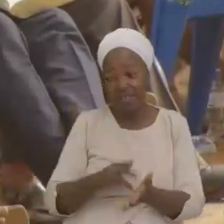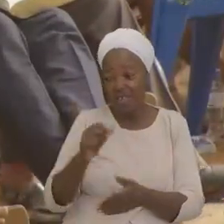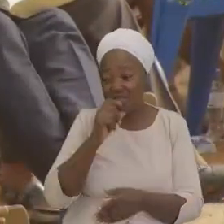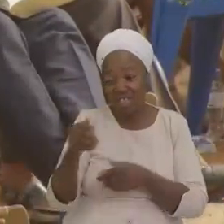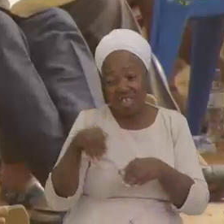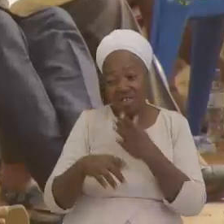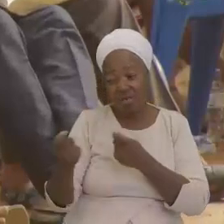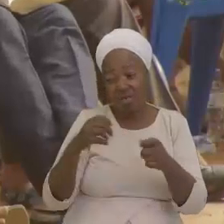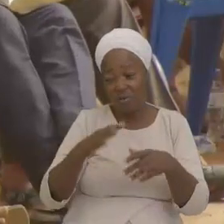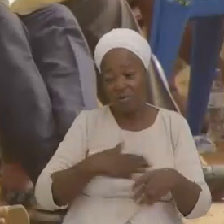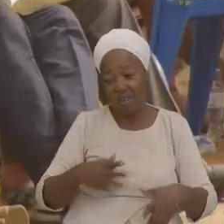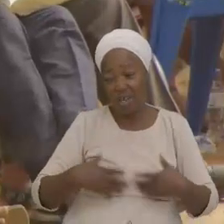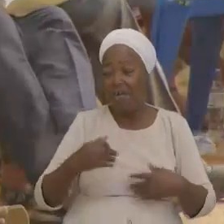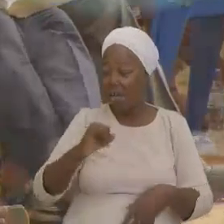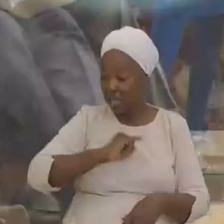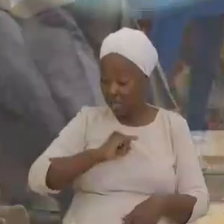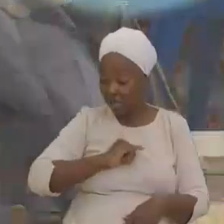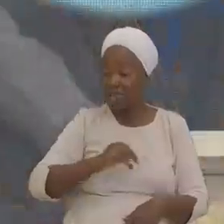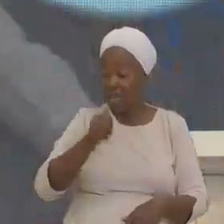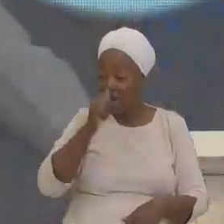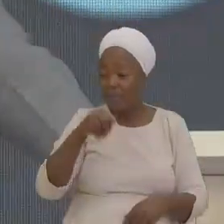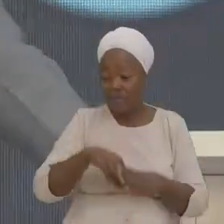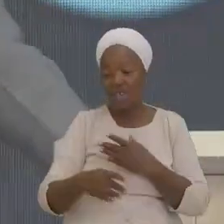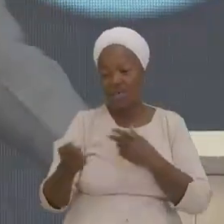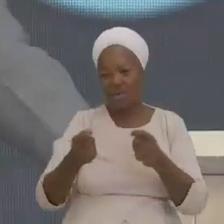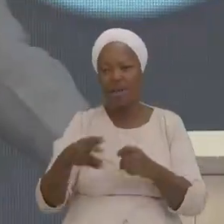the suffering will be there for some time.